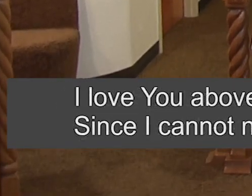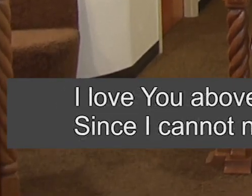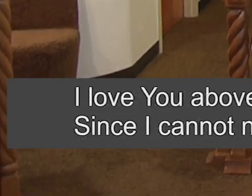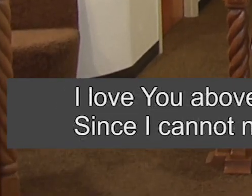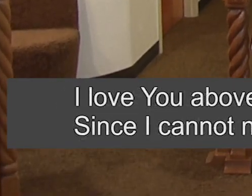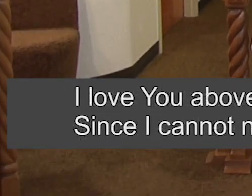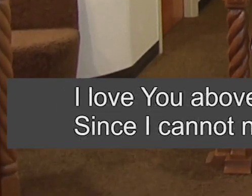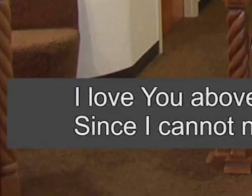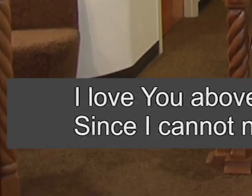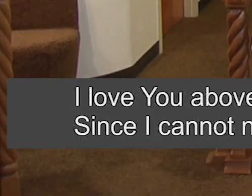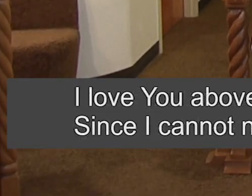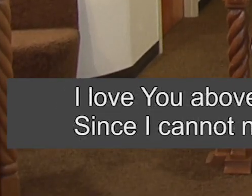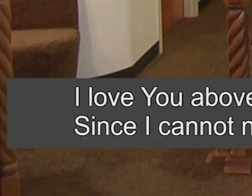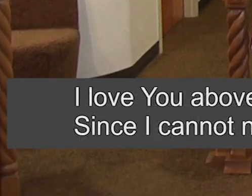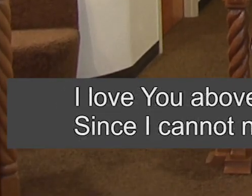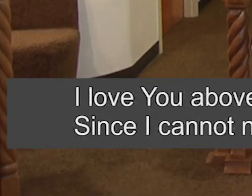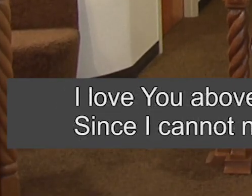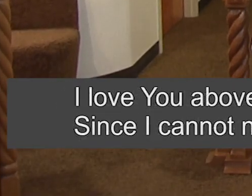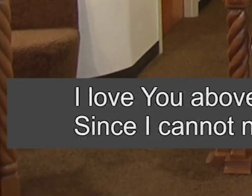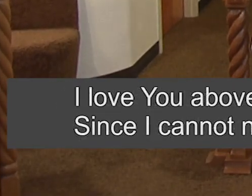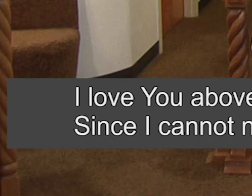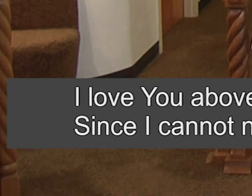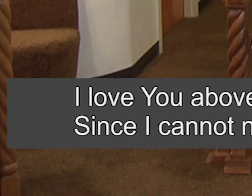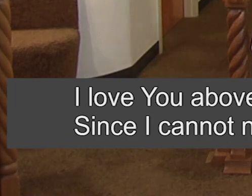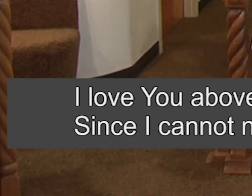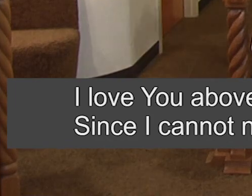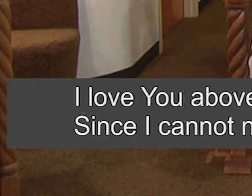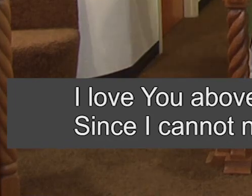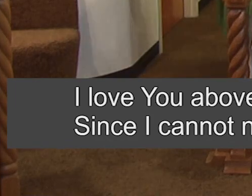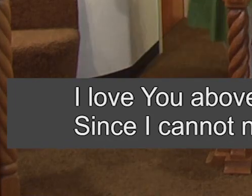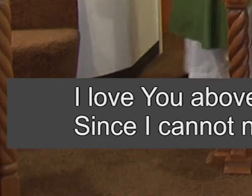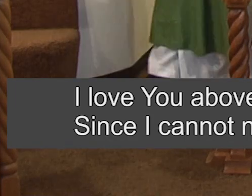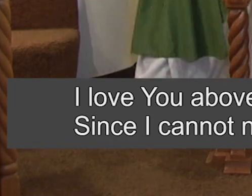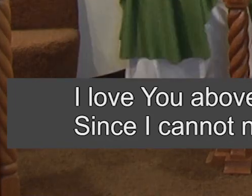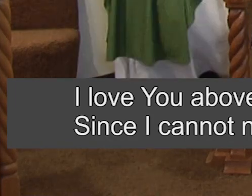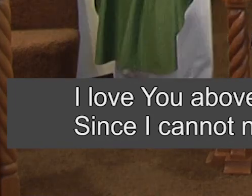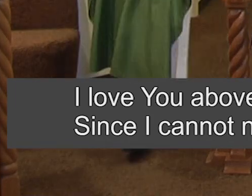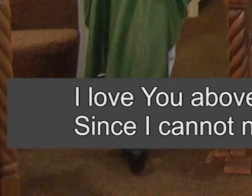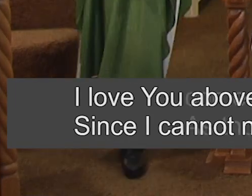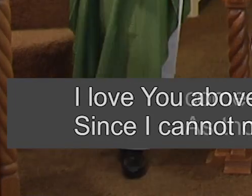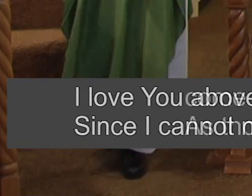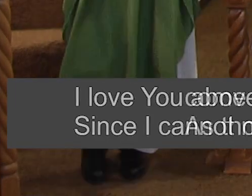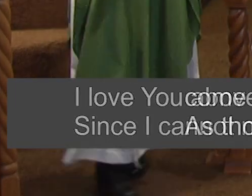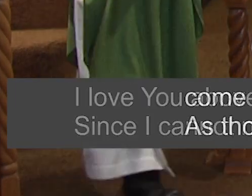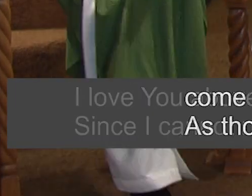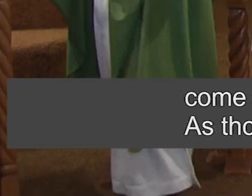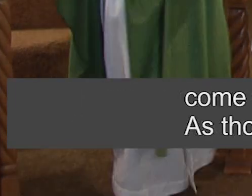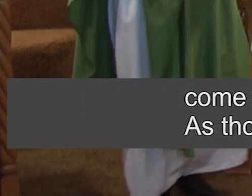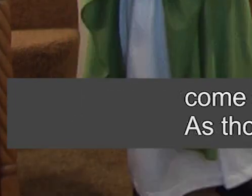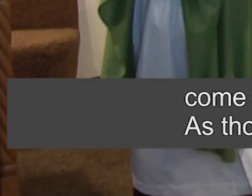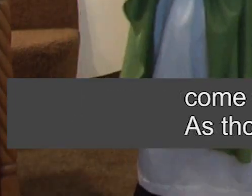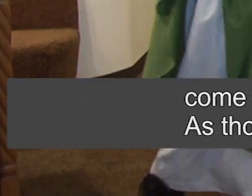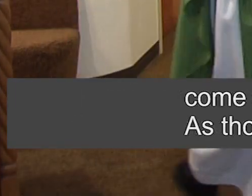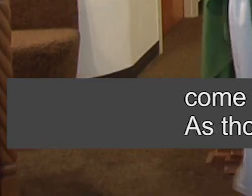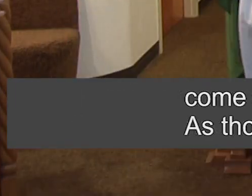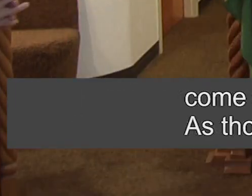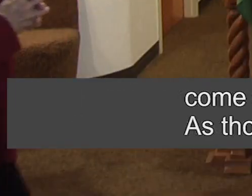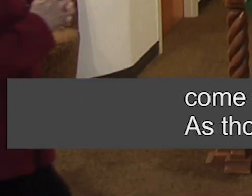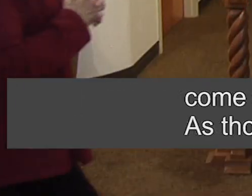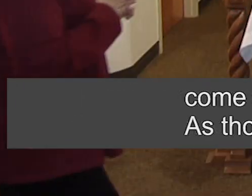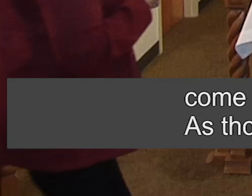God. Worthy are you, O Paschal Lamb. Wisdom and